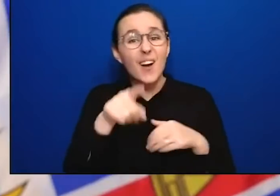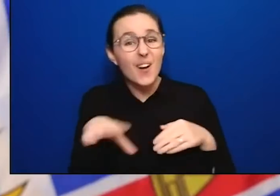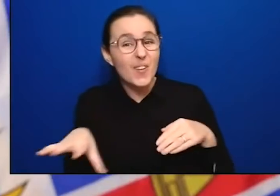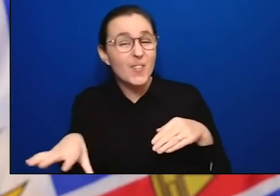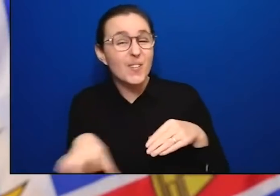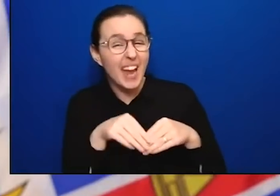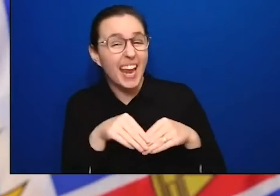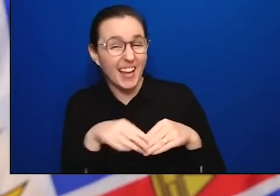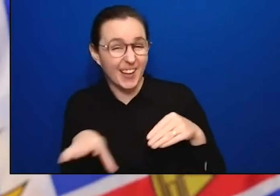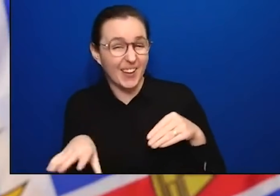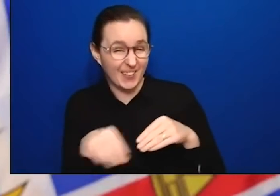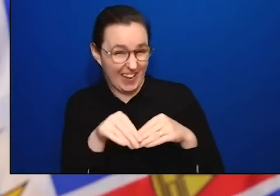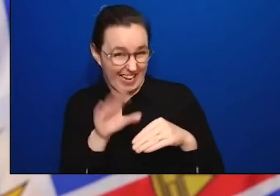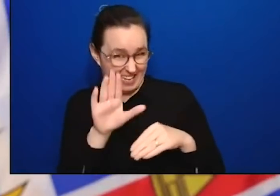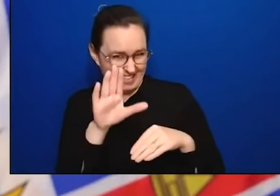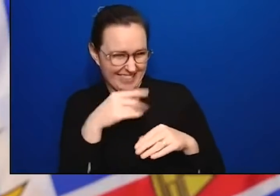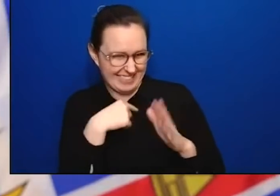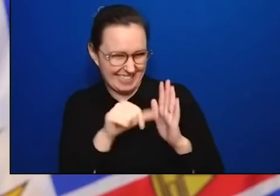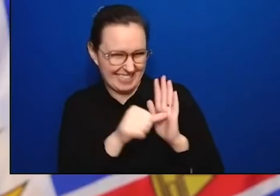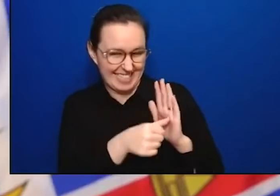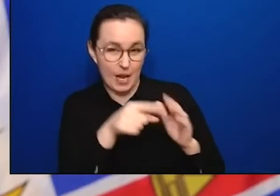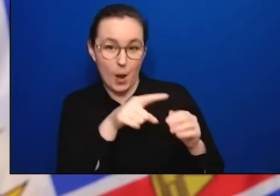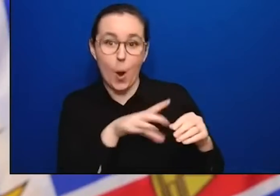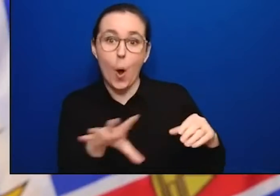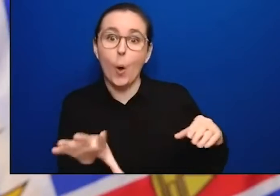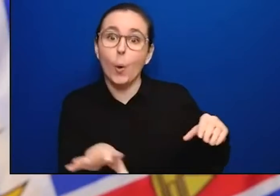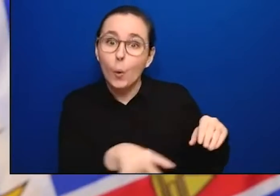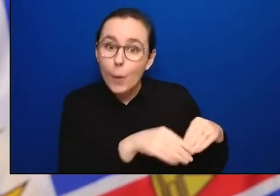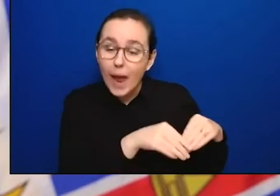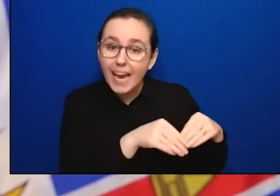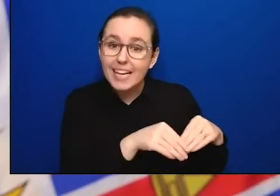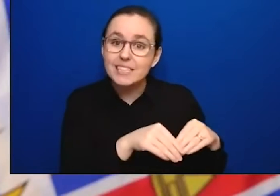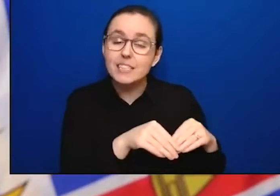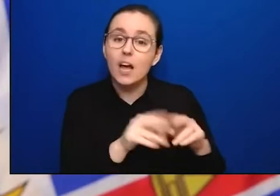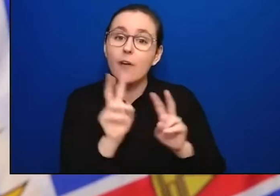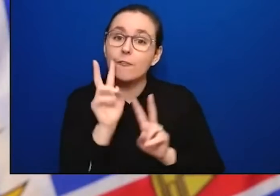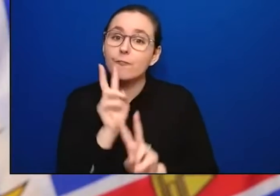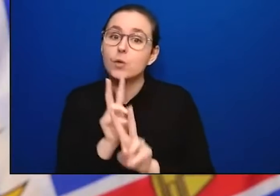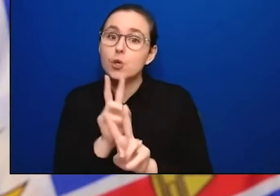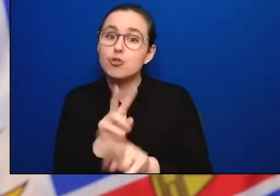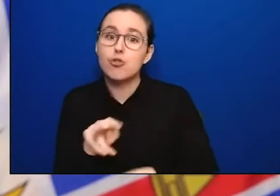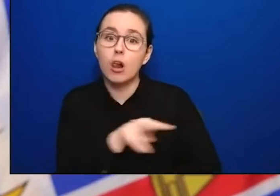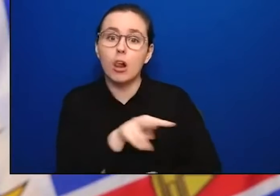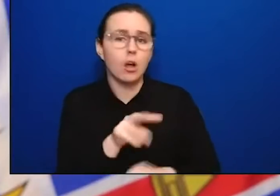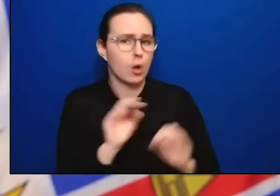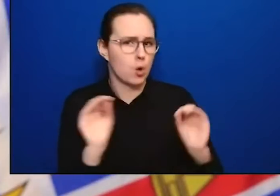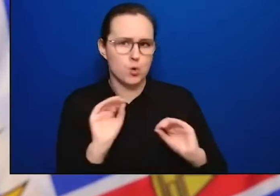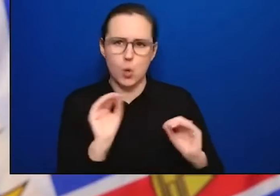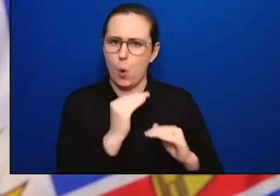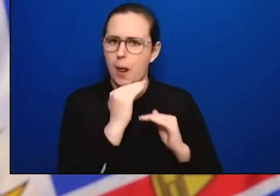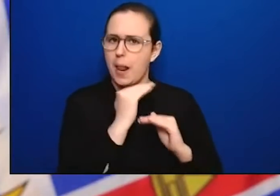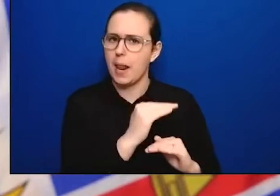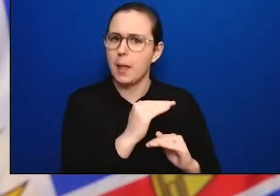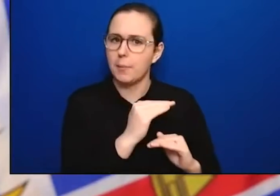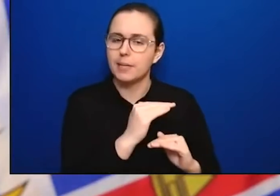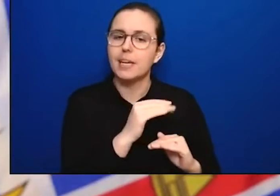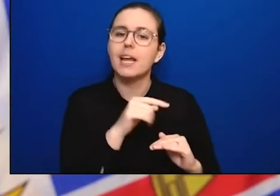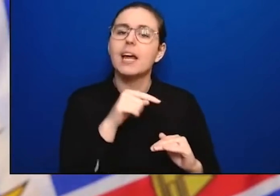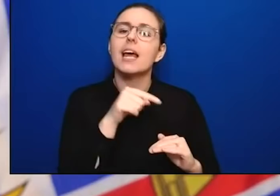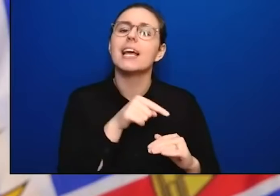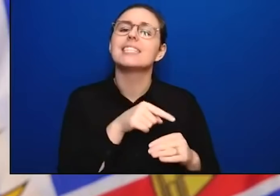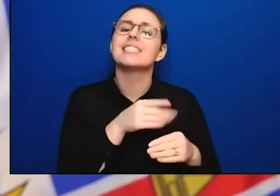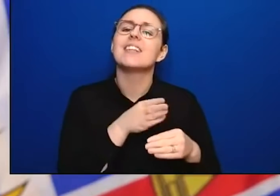we are with people that we care about, and weddings are a perfect example. And I just want to clarify, weddings and